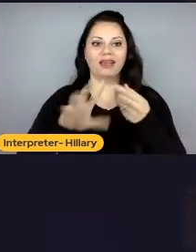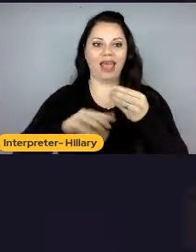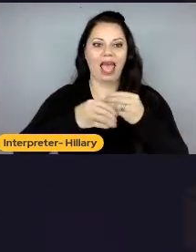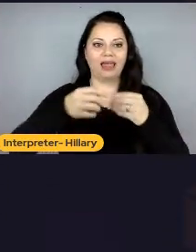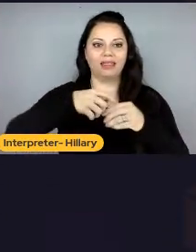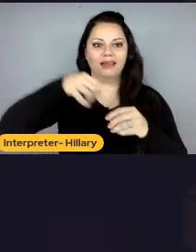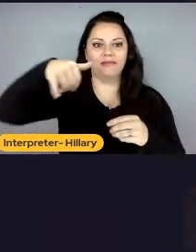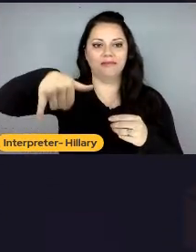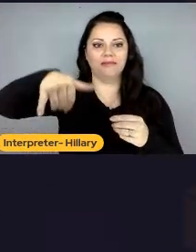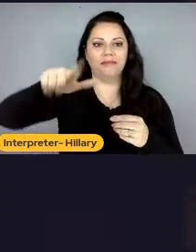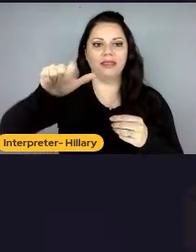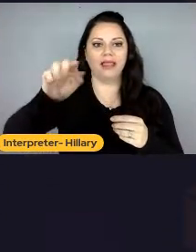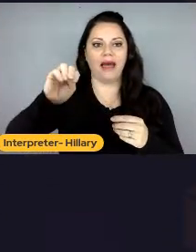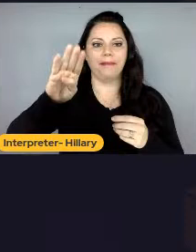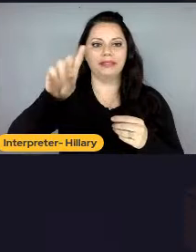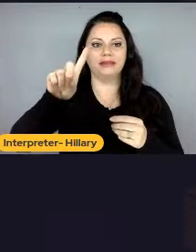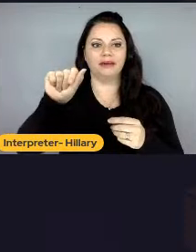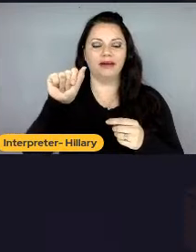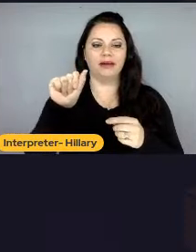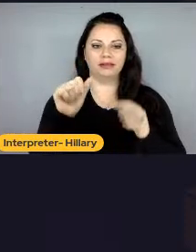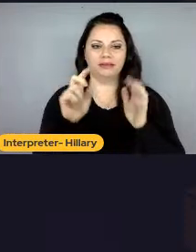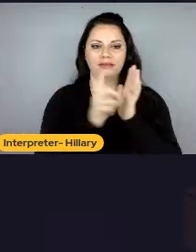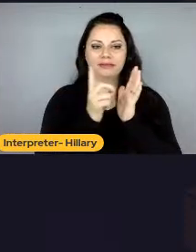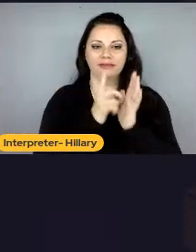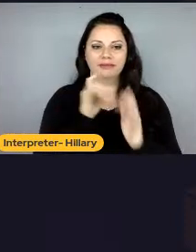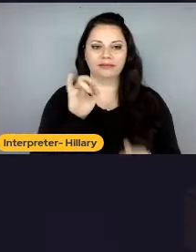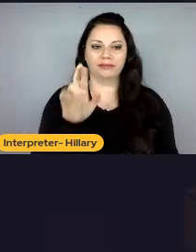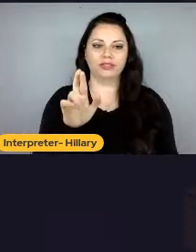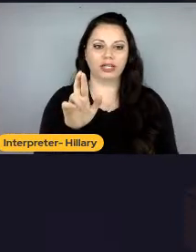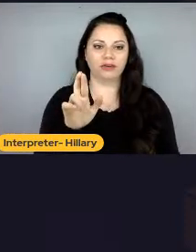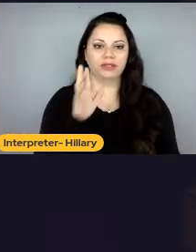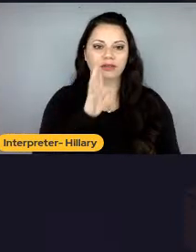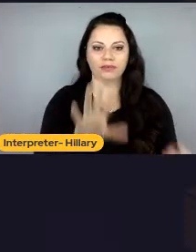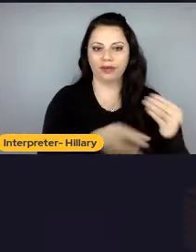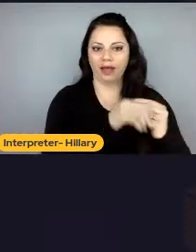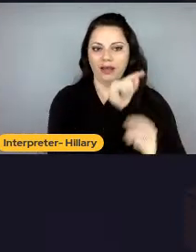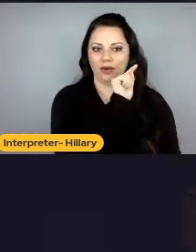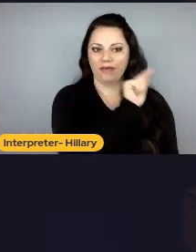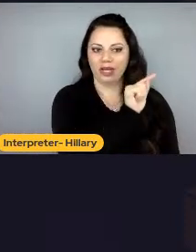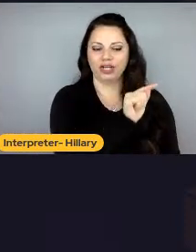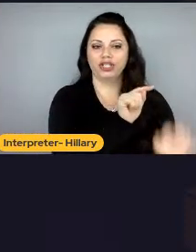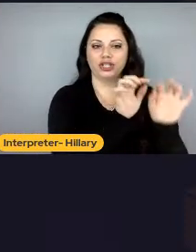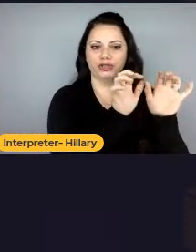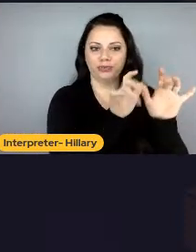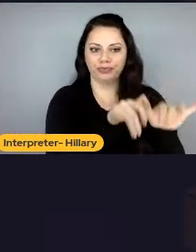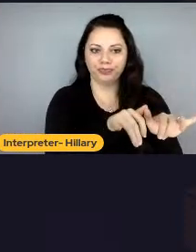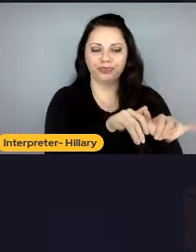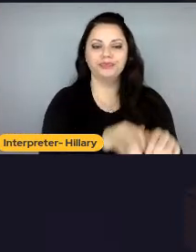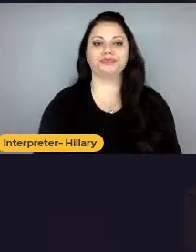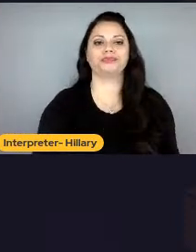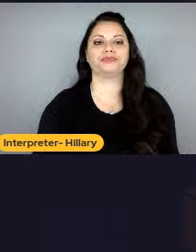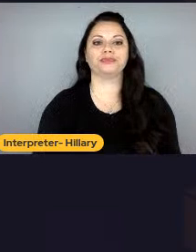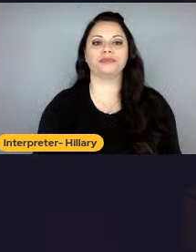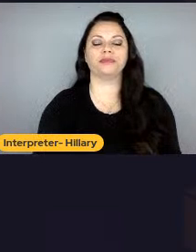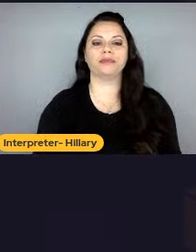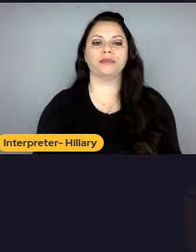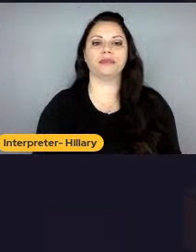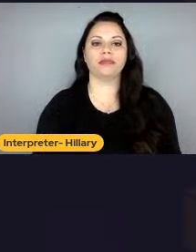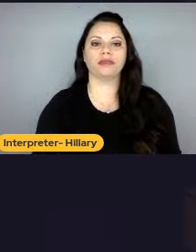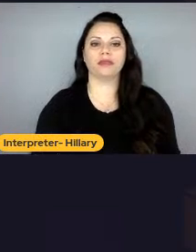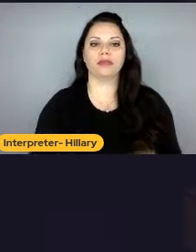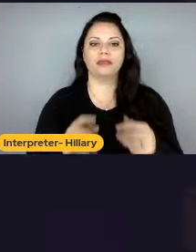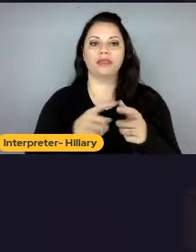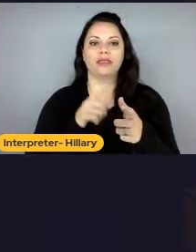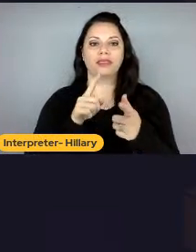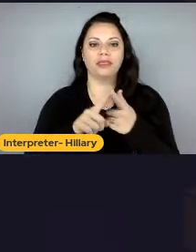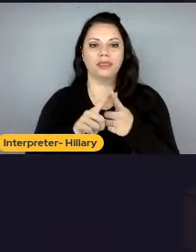We're going to add it over here. So it's going to be called lambda, and we said